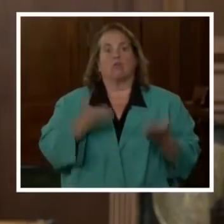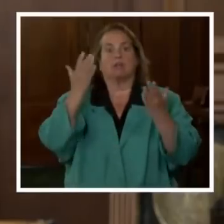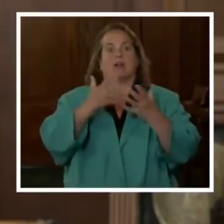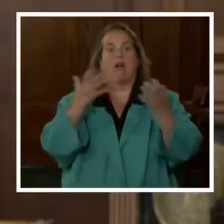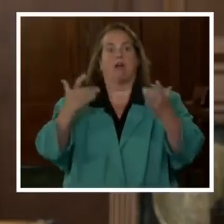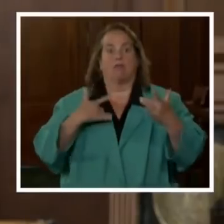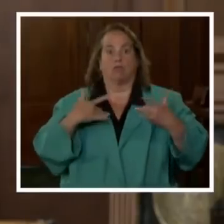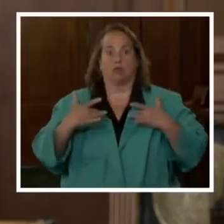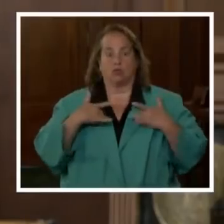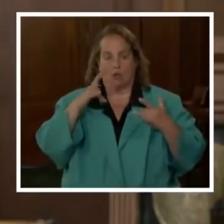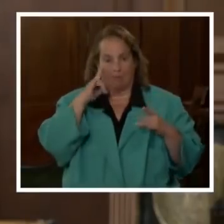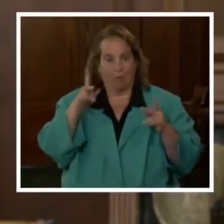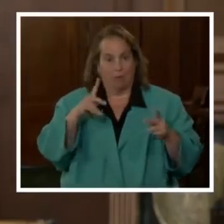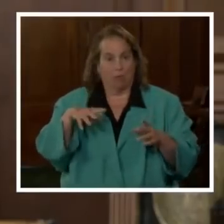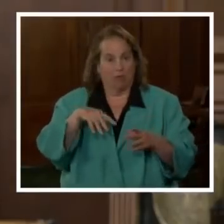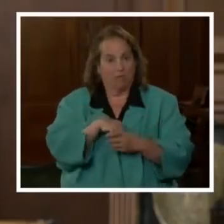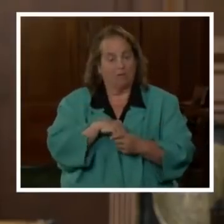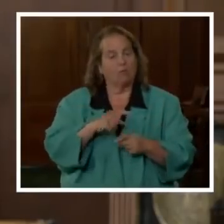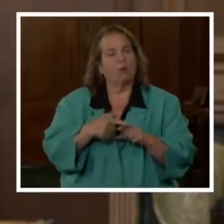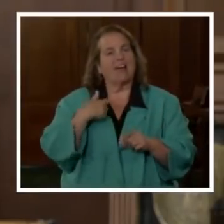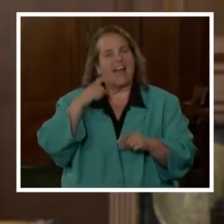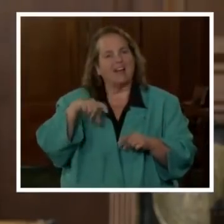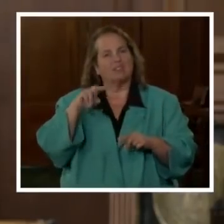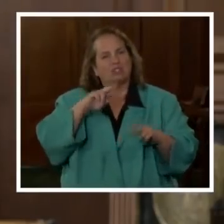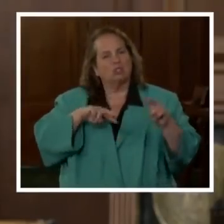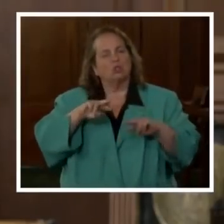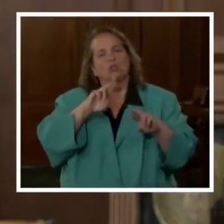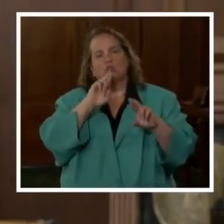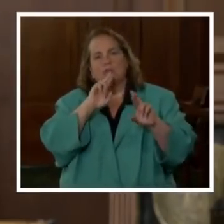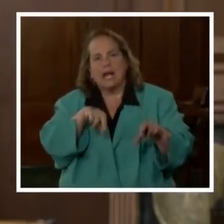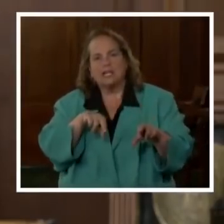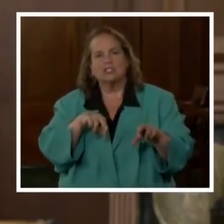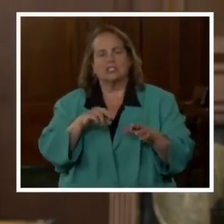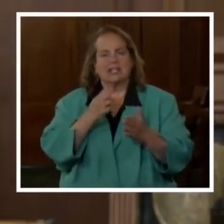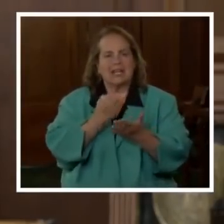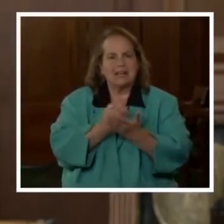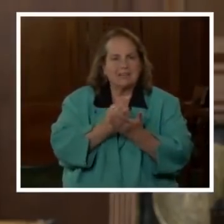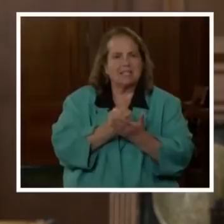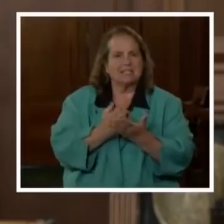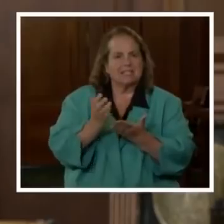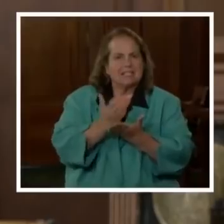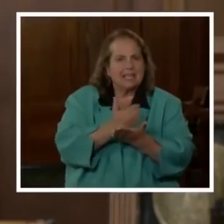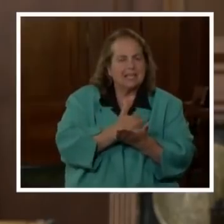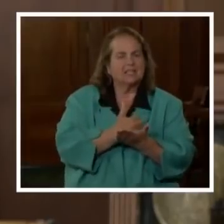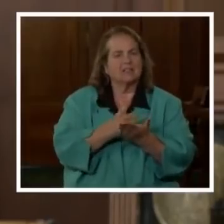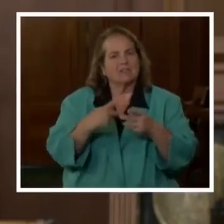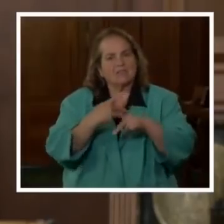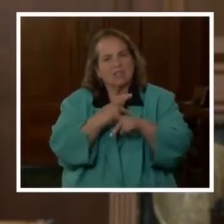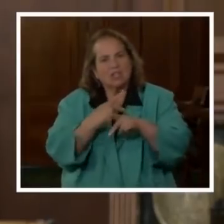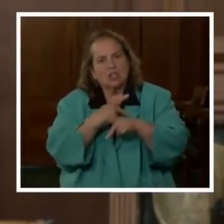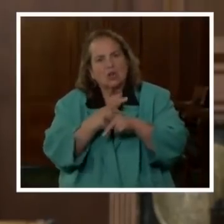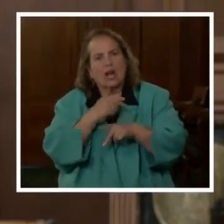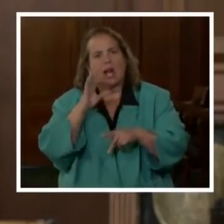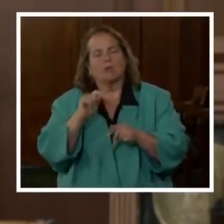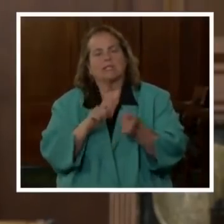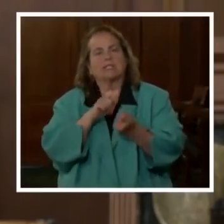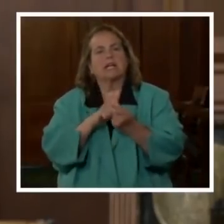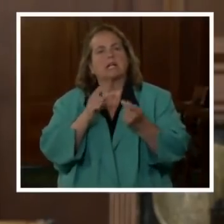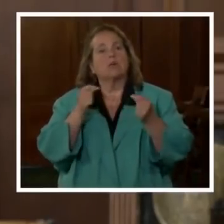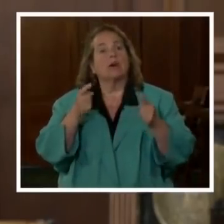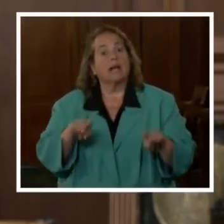with those involved, but we have to look at the reaction. We've got to get the evidence, and we've got to figure out exactly what